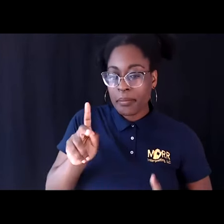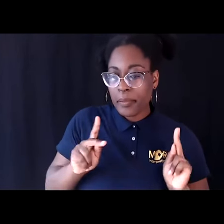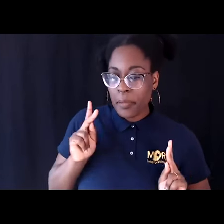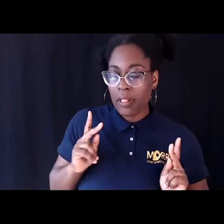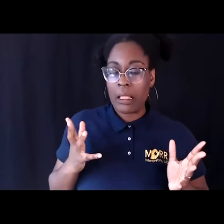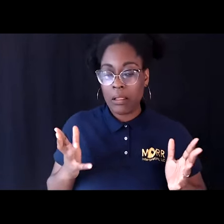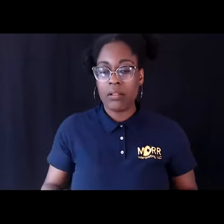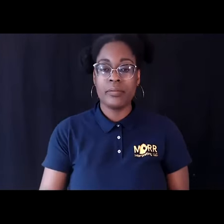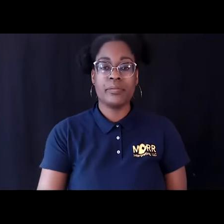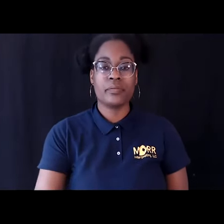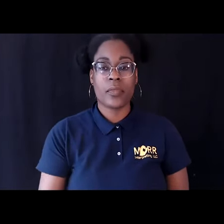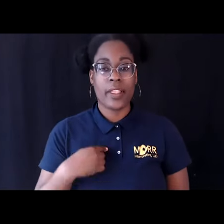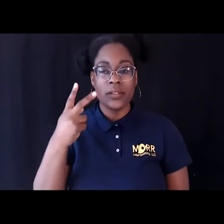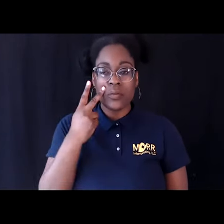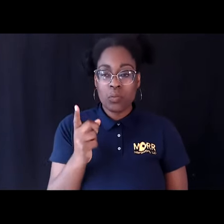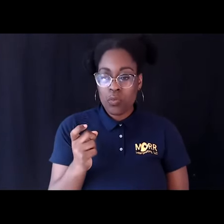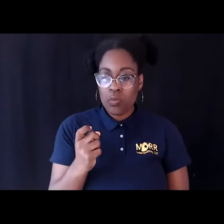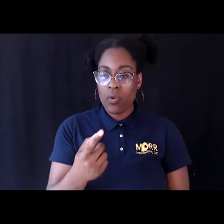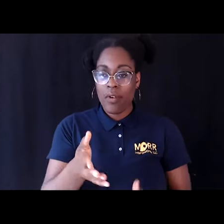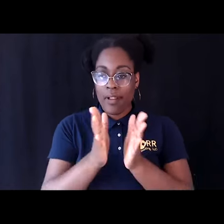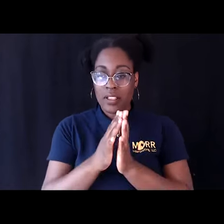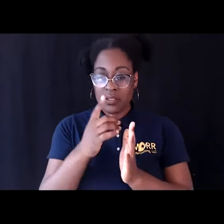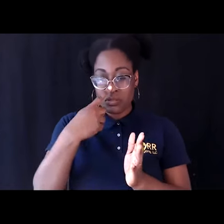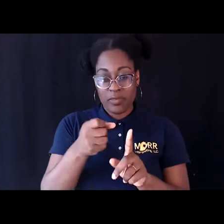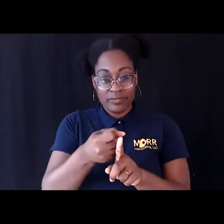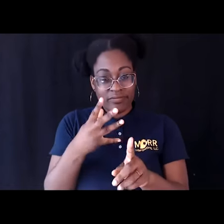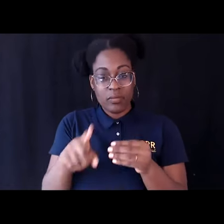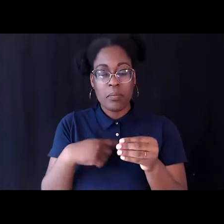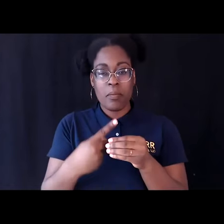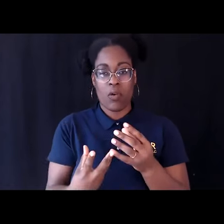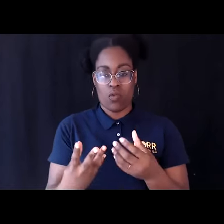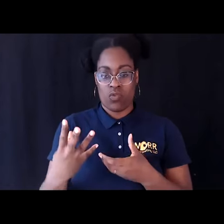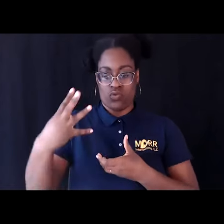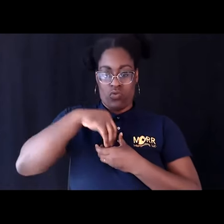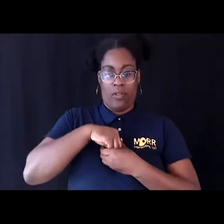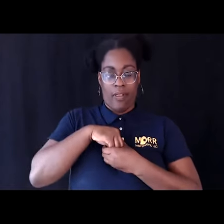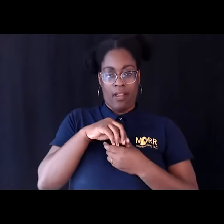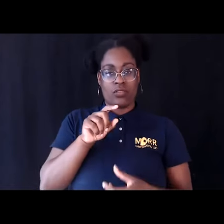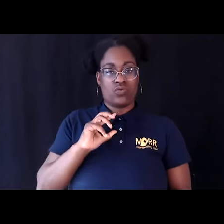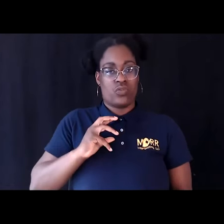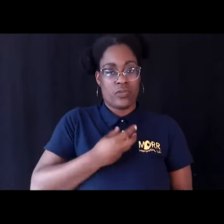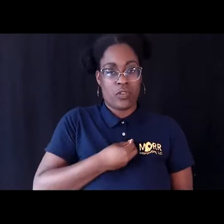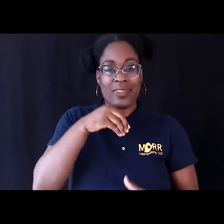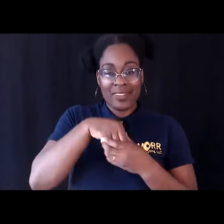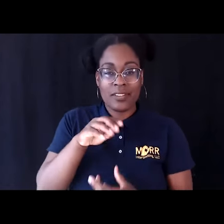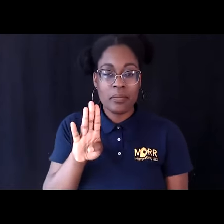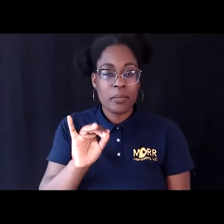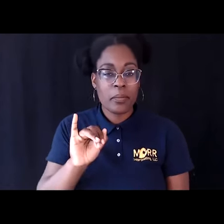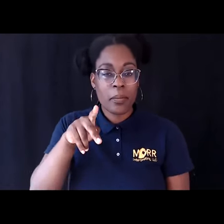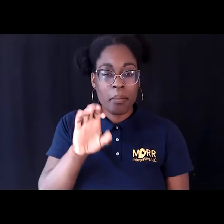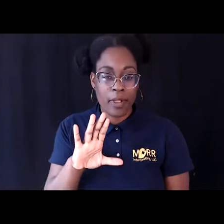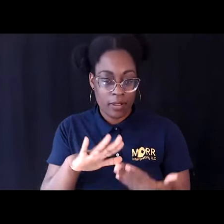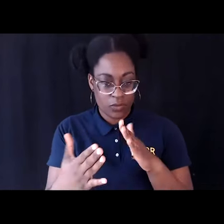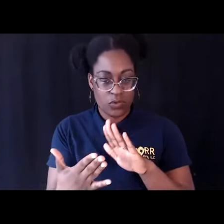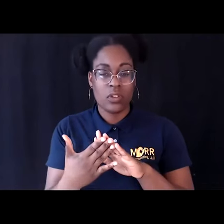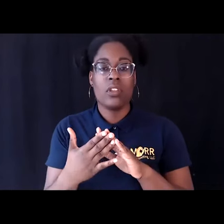I'm seeing one more here. Can you talk a bit more about internalized transphobia in BIPOC communities as a result of colonization